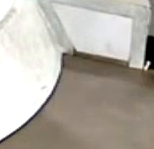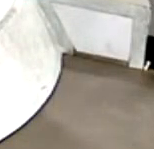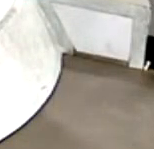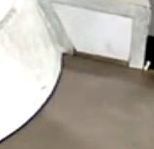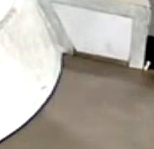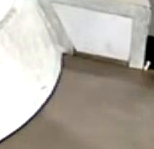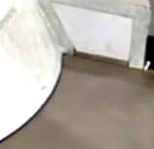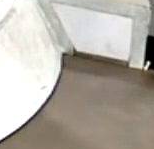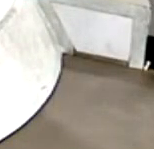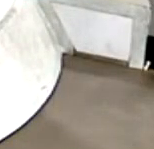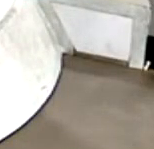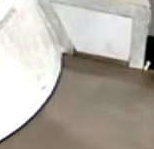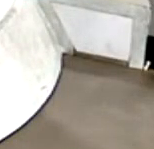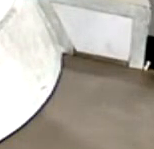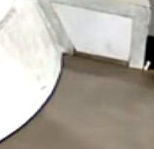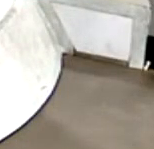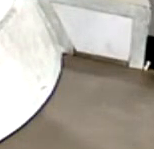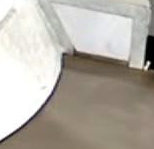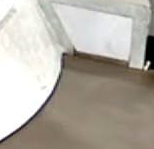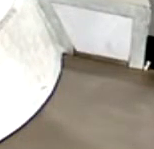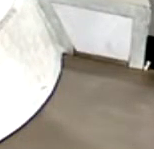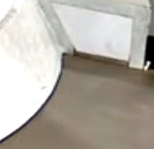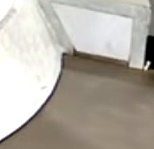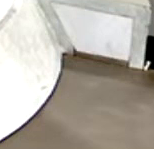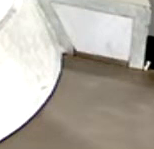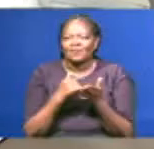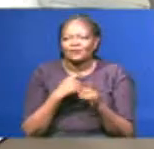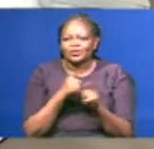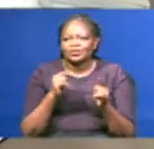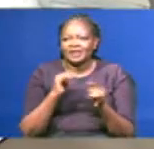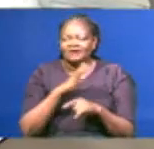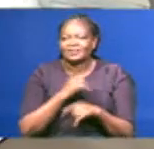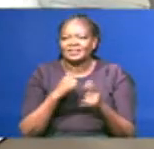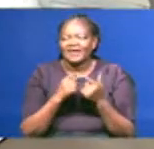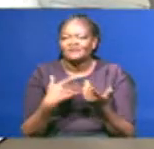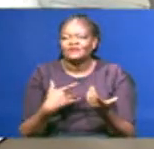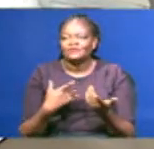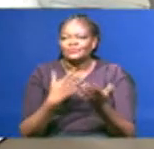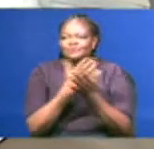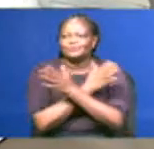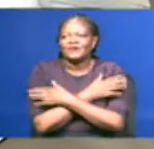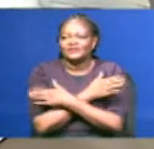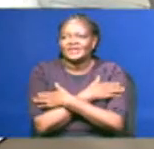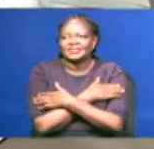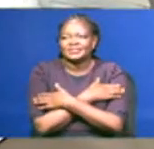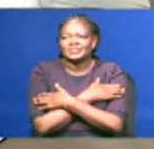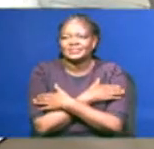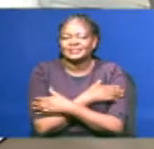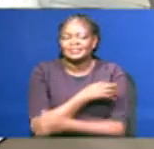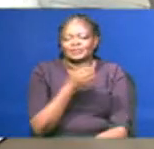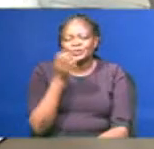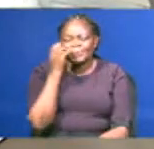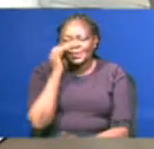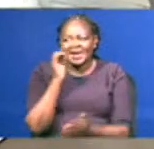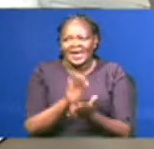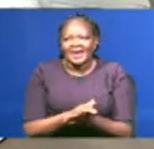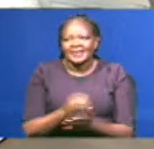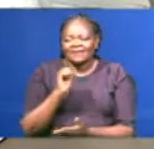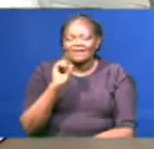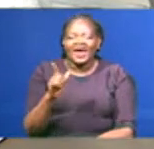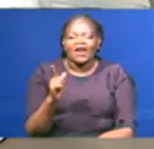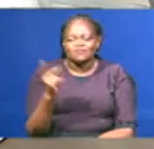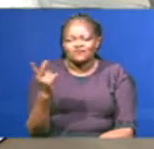all the sports stories we had for you tonight. I'm now joined by my colleagues, Mr. Tom Boyer and Wairimo.